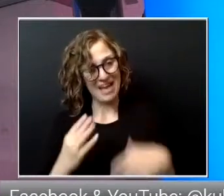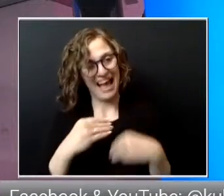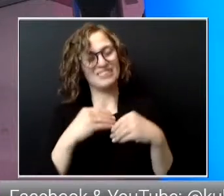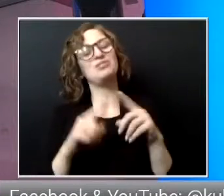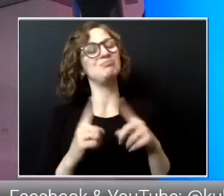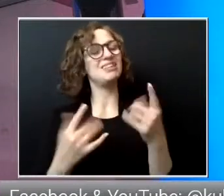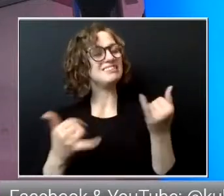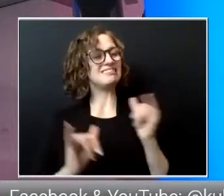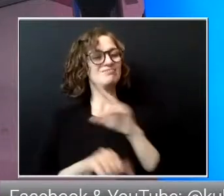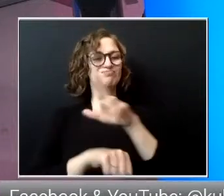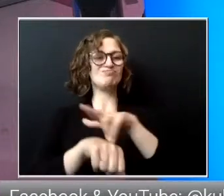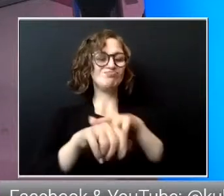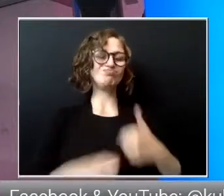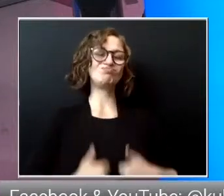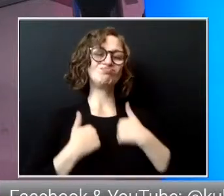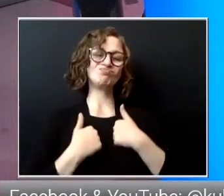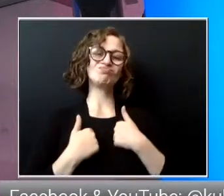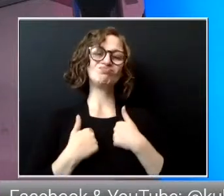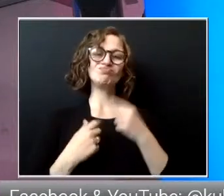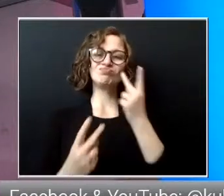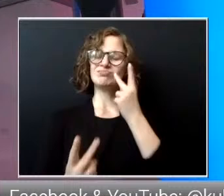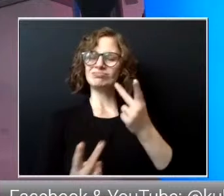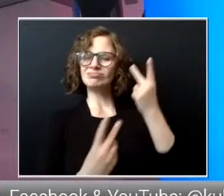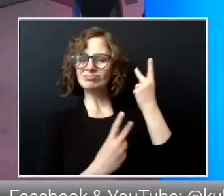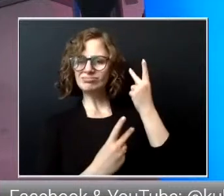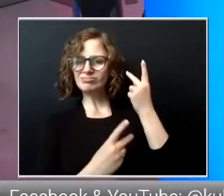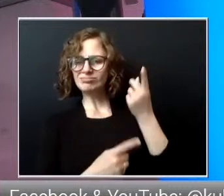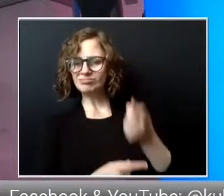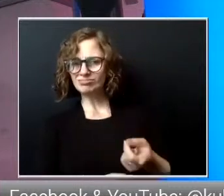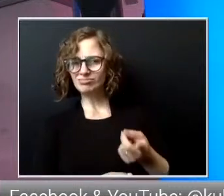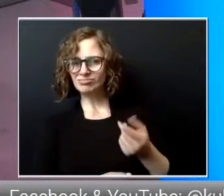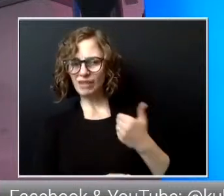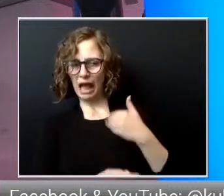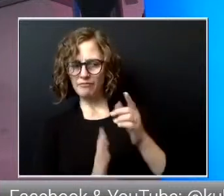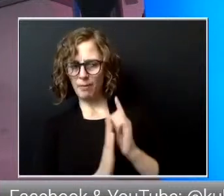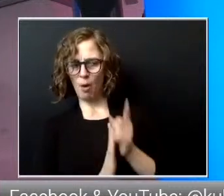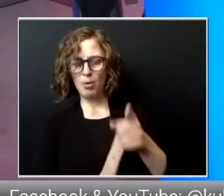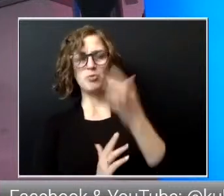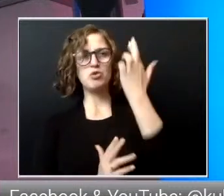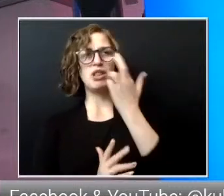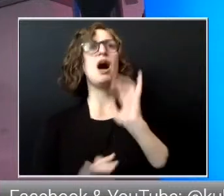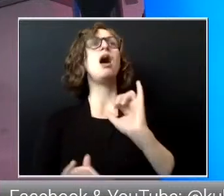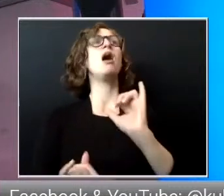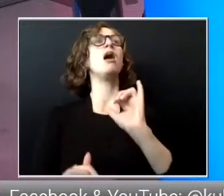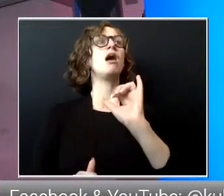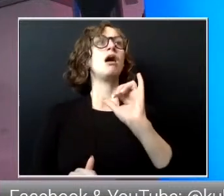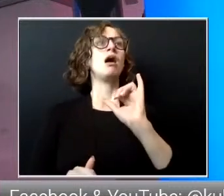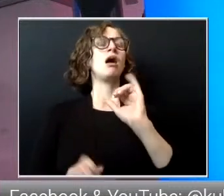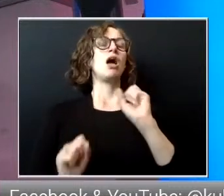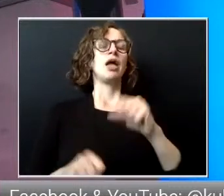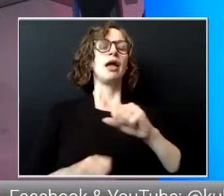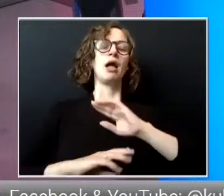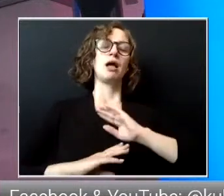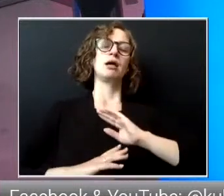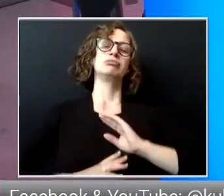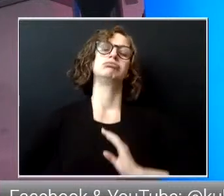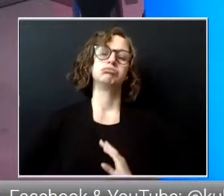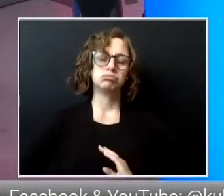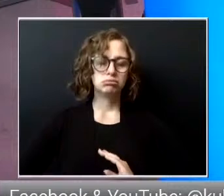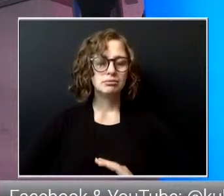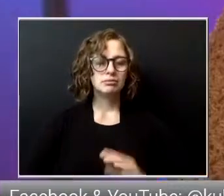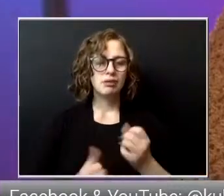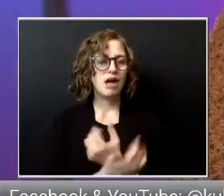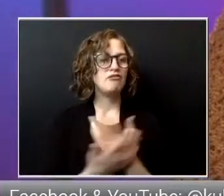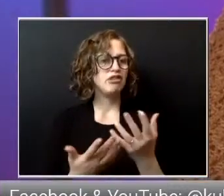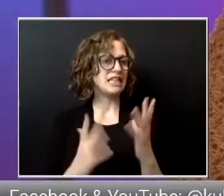Yeah. Yep. Looking back, was there a moment you realized you were out of the woods, that you could finally relax? I